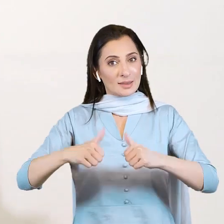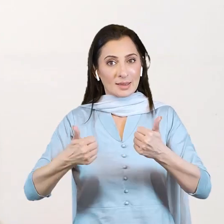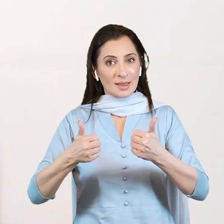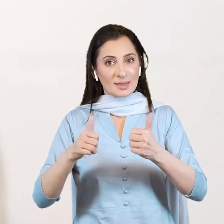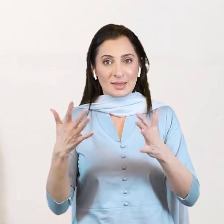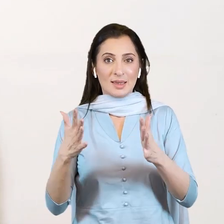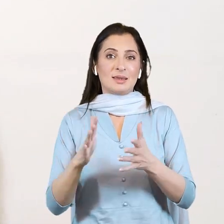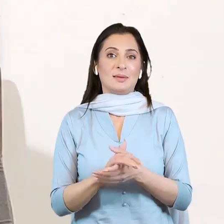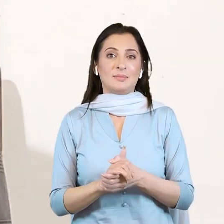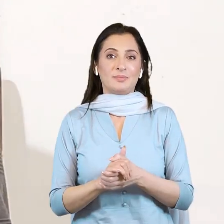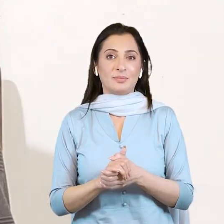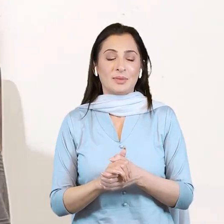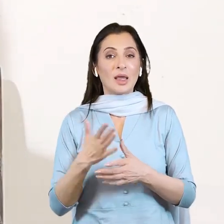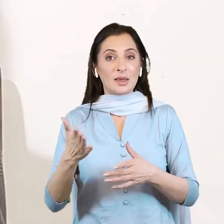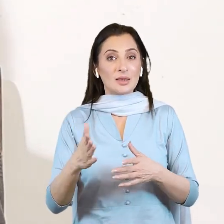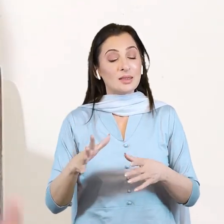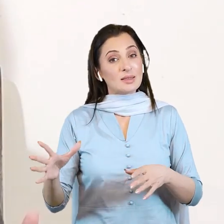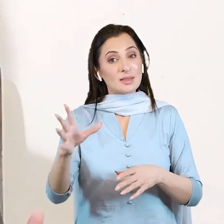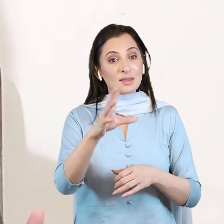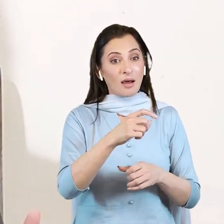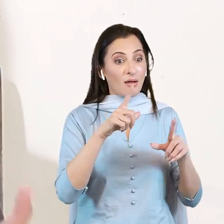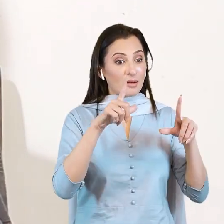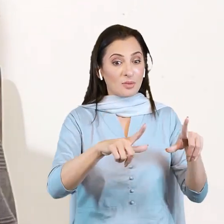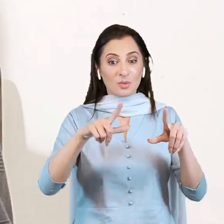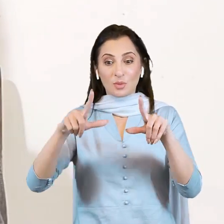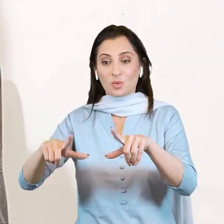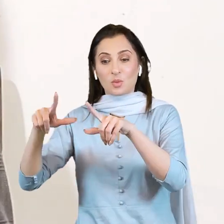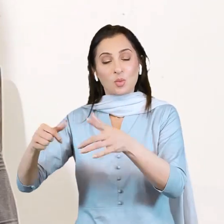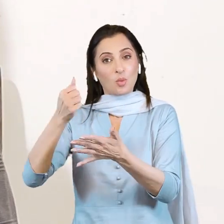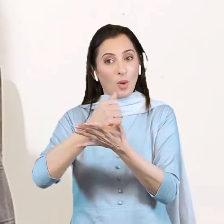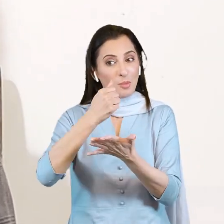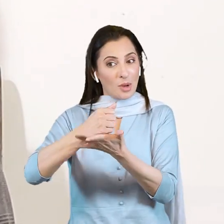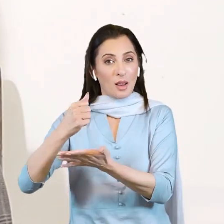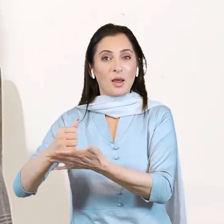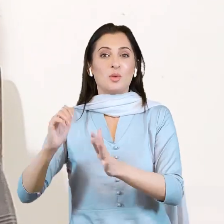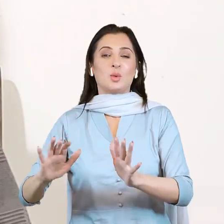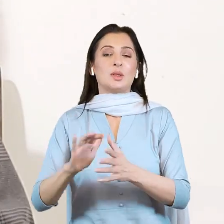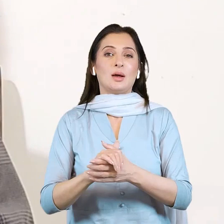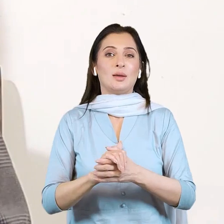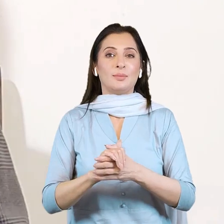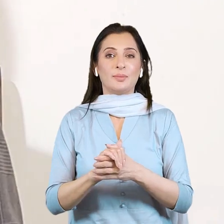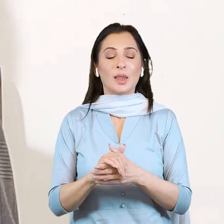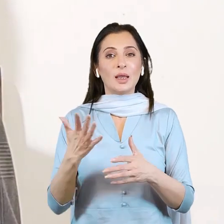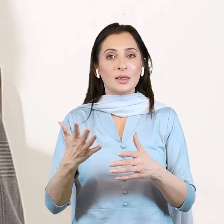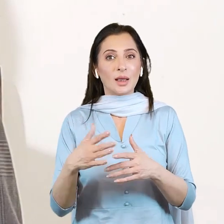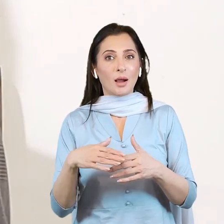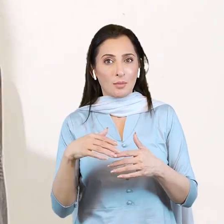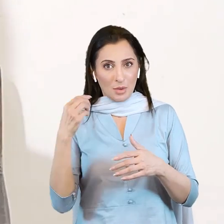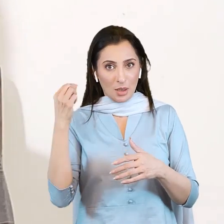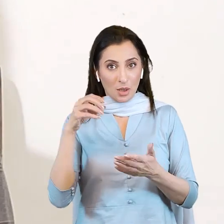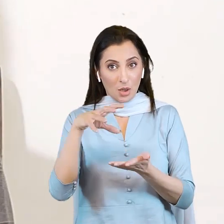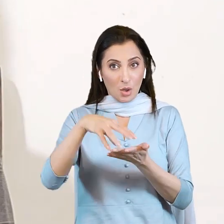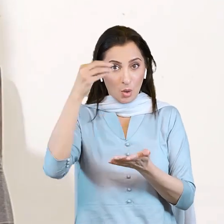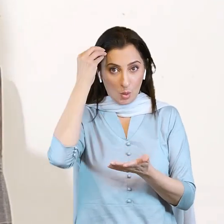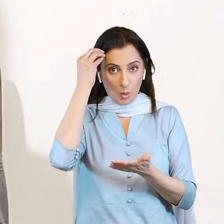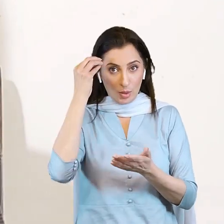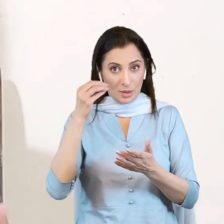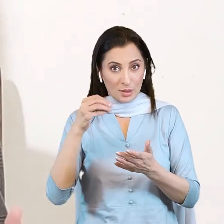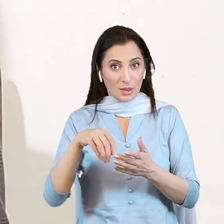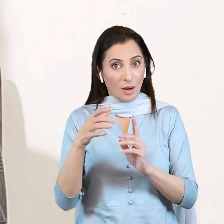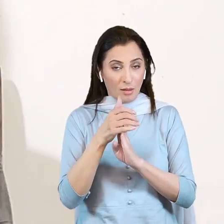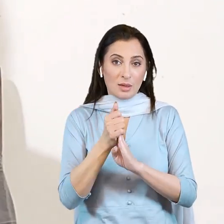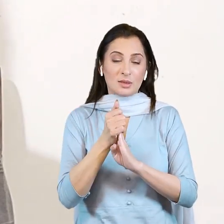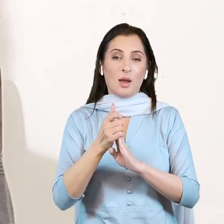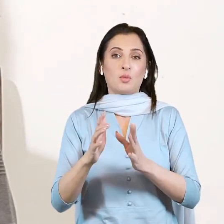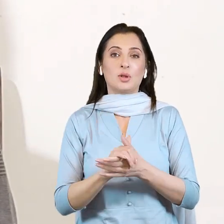order to be successful. Throughout my journey as a writer, I've learned some things that I believe make me the person that I am today.